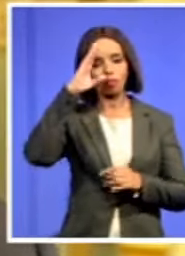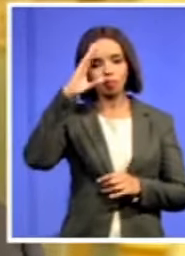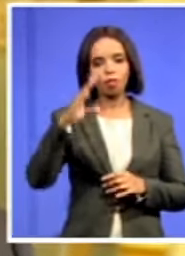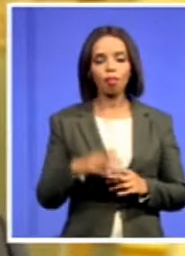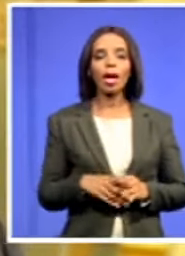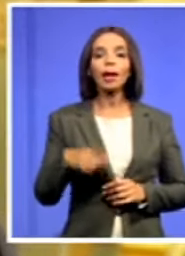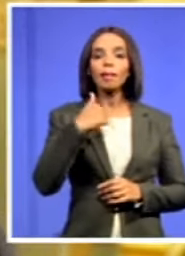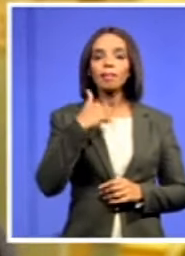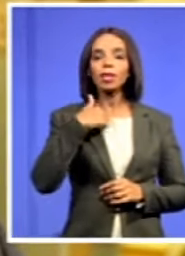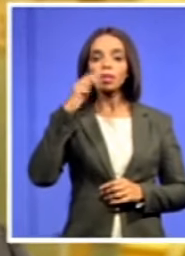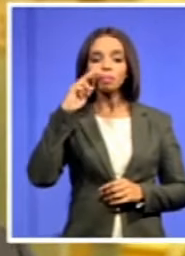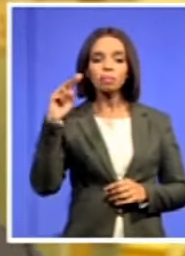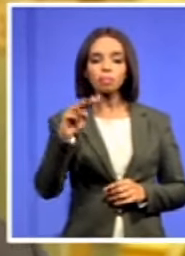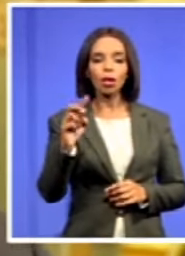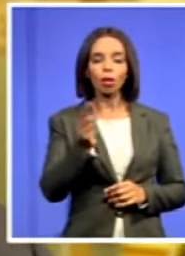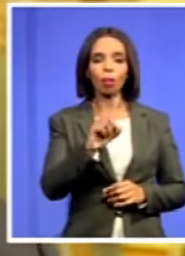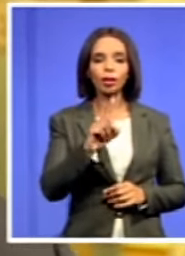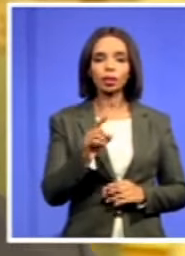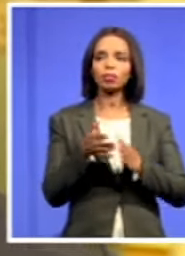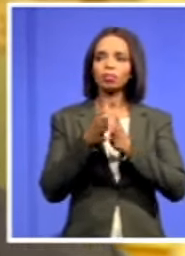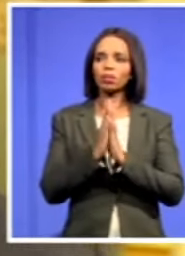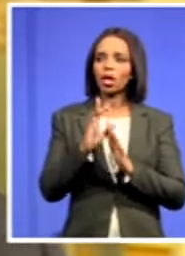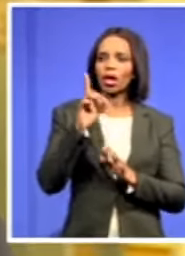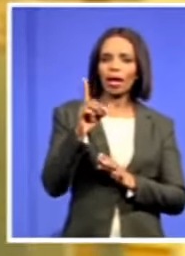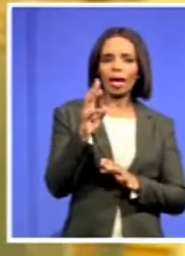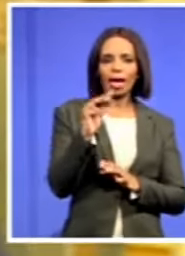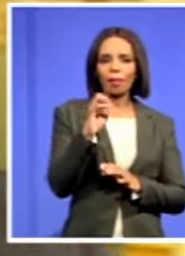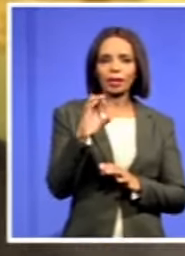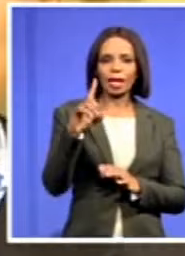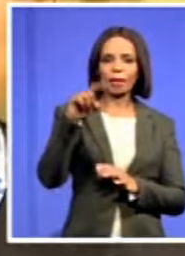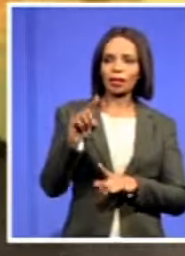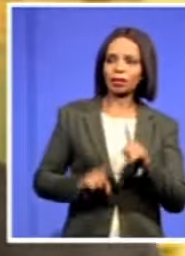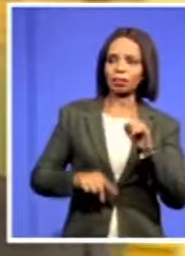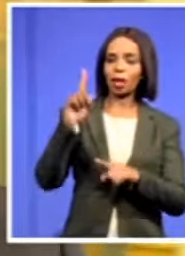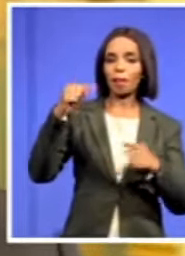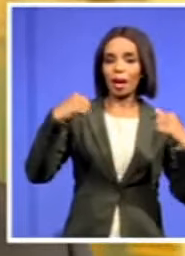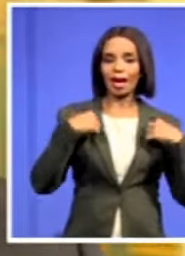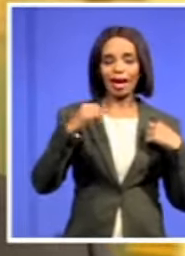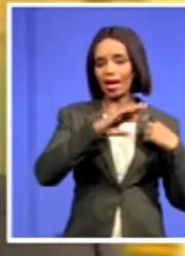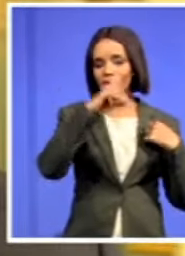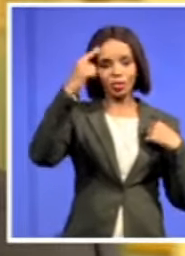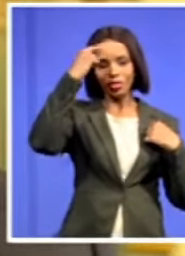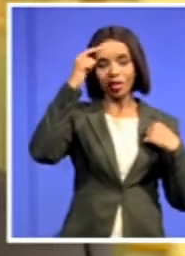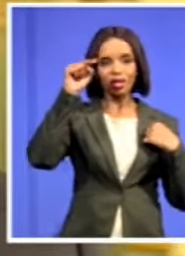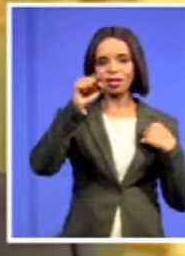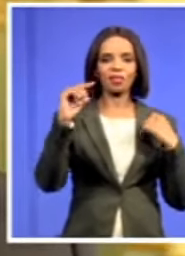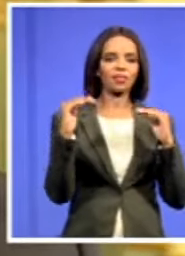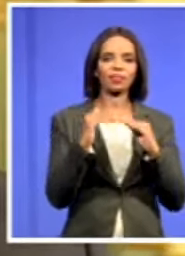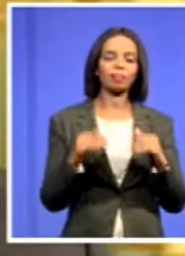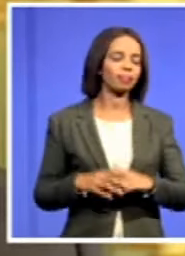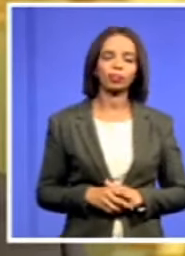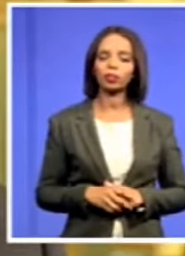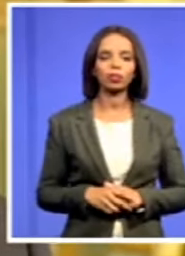MEC, I don't think to a very large extent are justifiable, because what needs to be done in